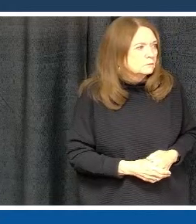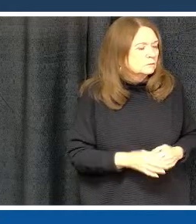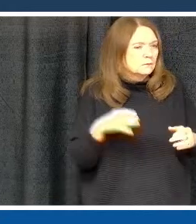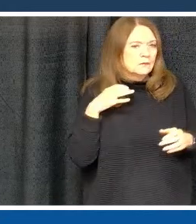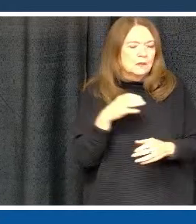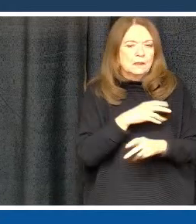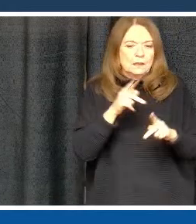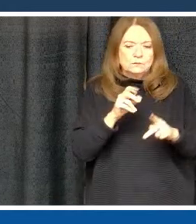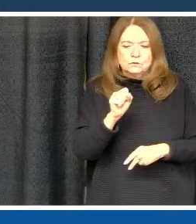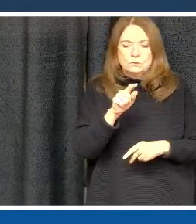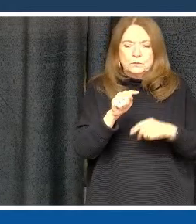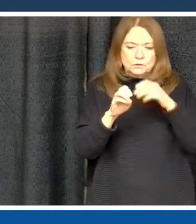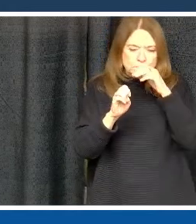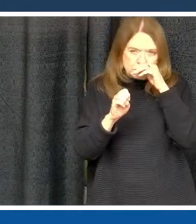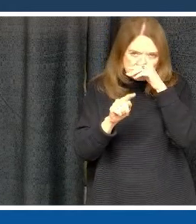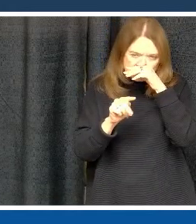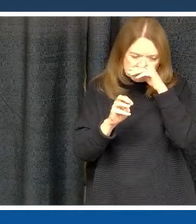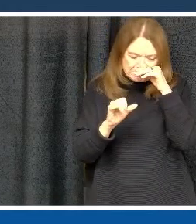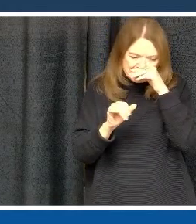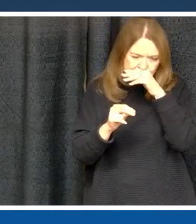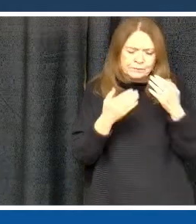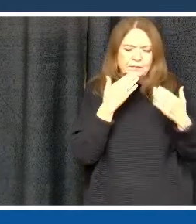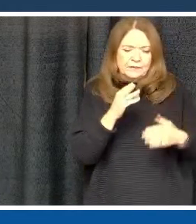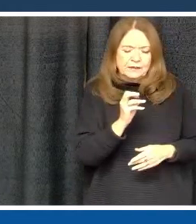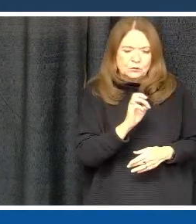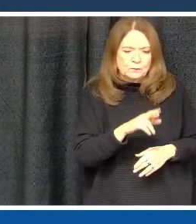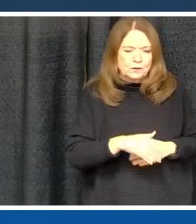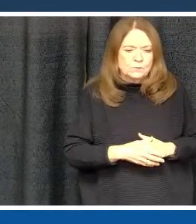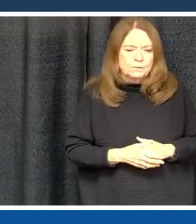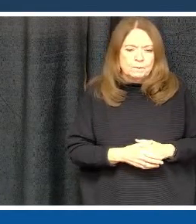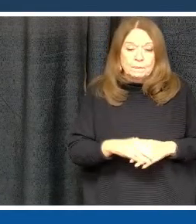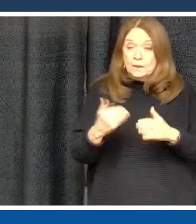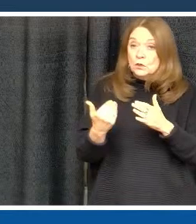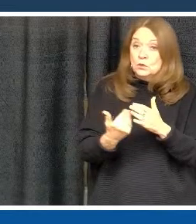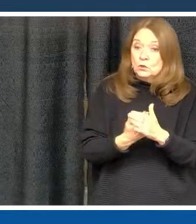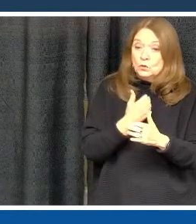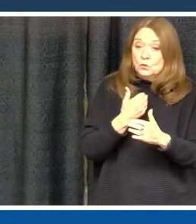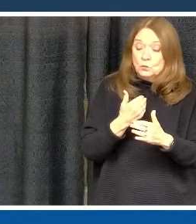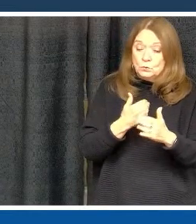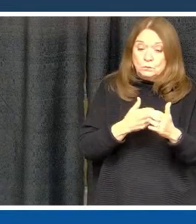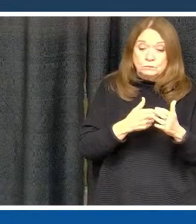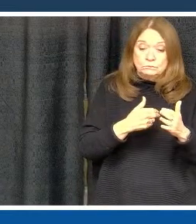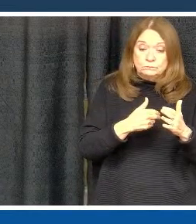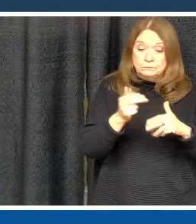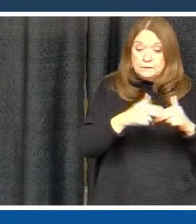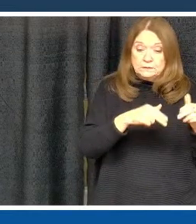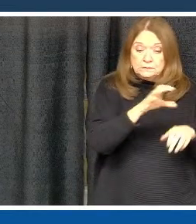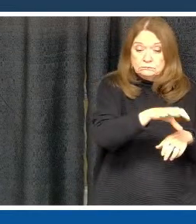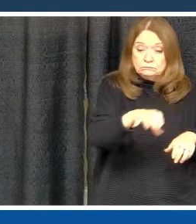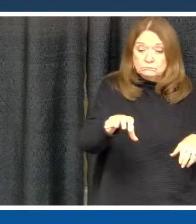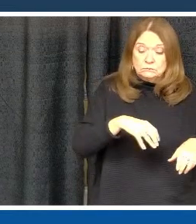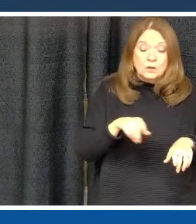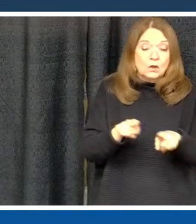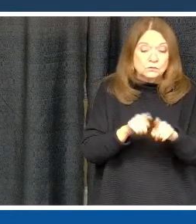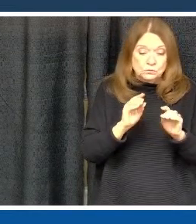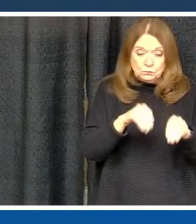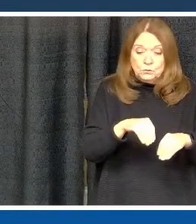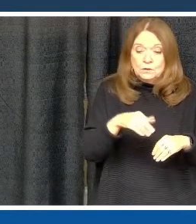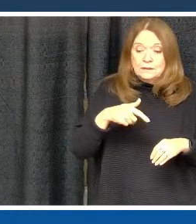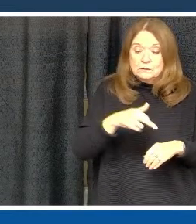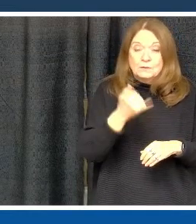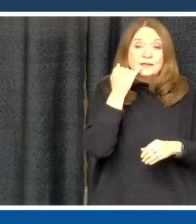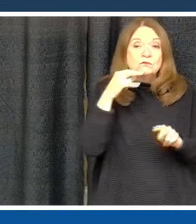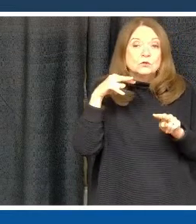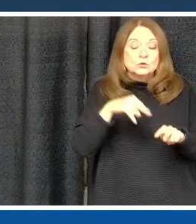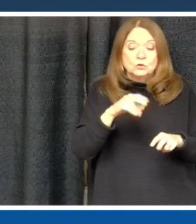Councilperson Streetman, you're recognized. Thank you, Mayor. New developments are already putting sidewalks in, and I also want to clarify, if you look at